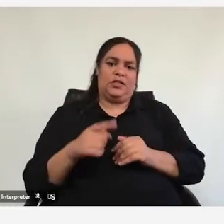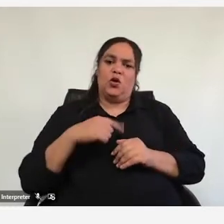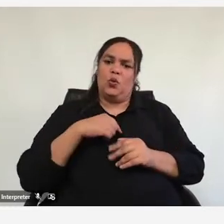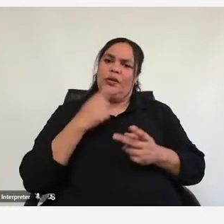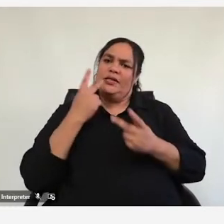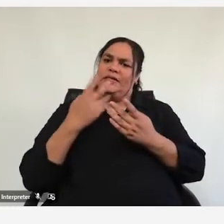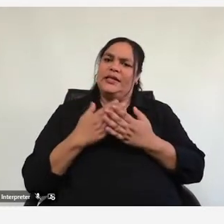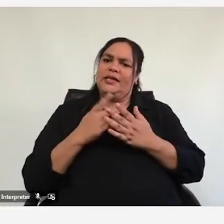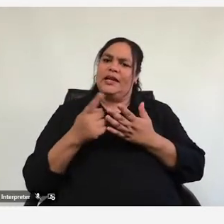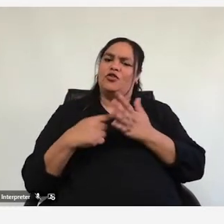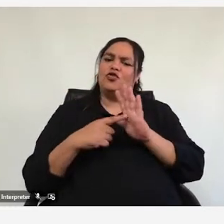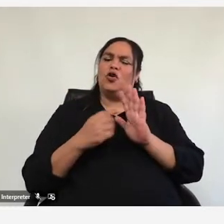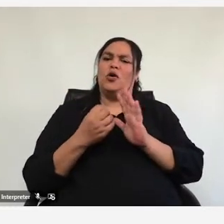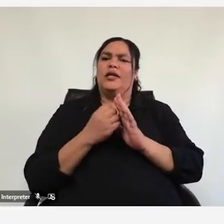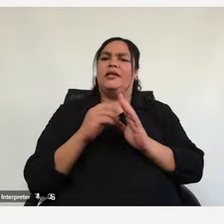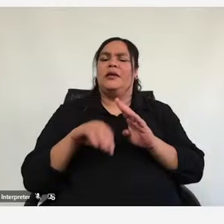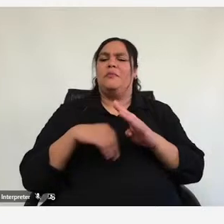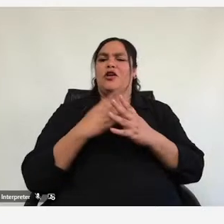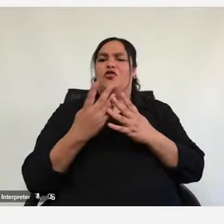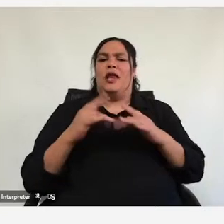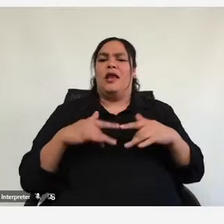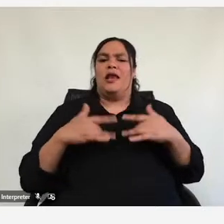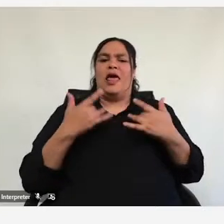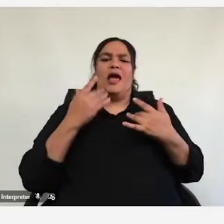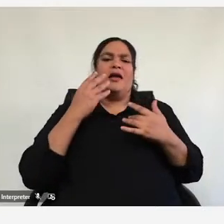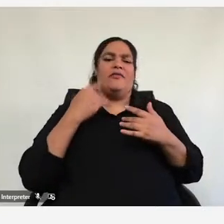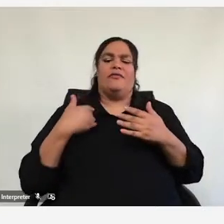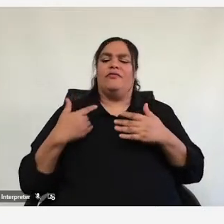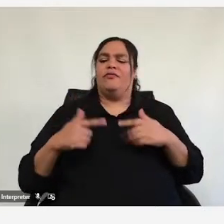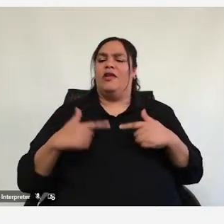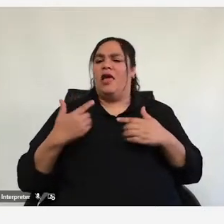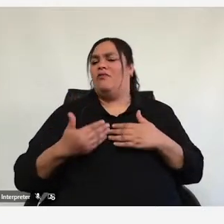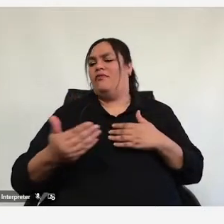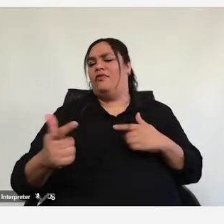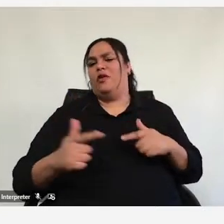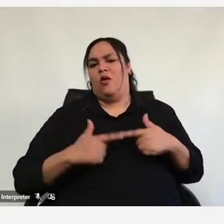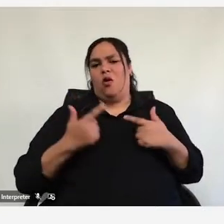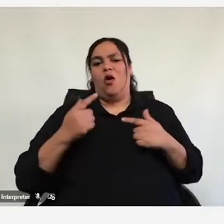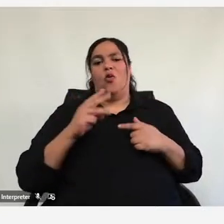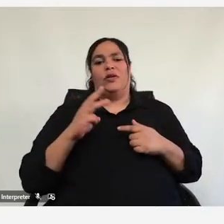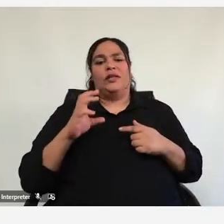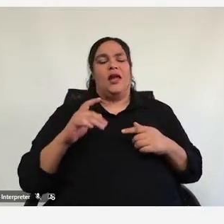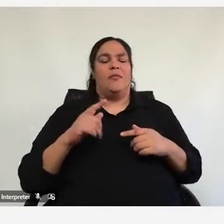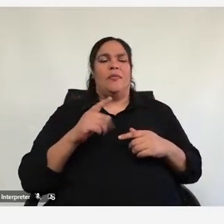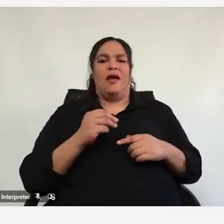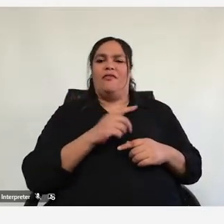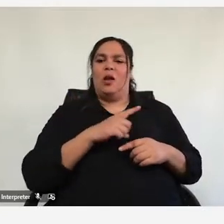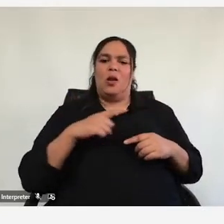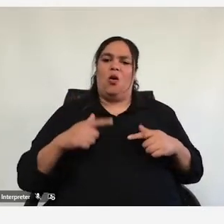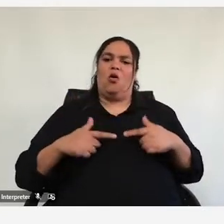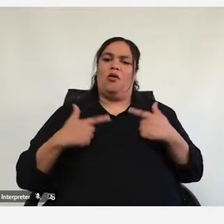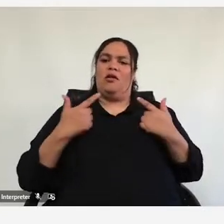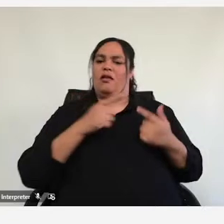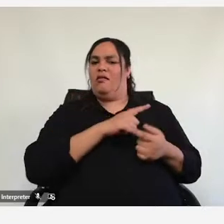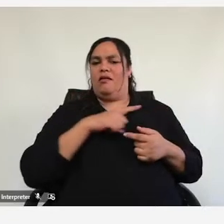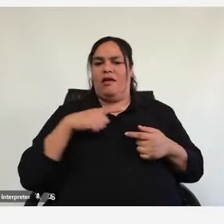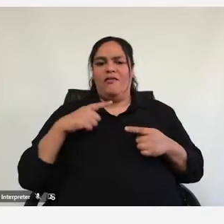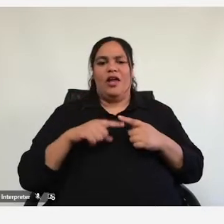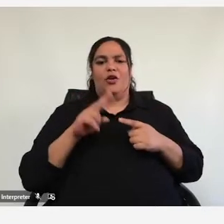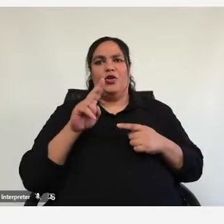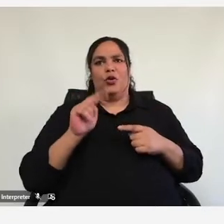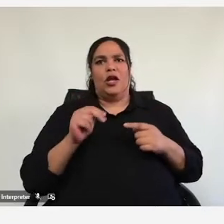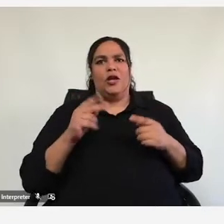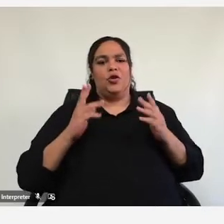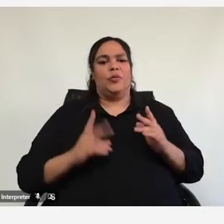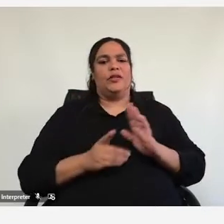this reflected in metrics such as life expectancy. The Western Cape has the highest life expectancy in the country, and the UN's Human